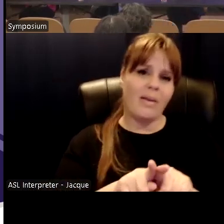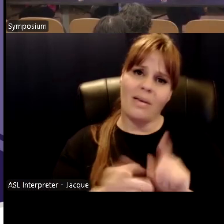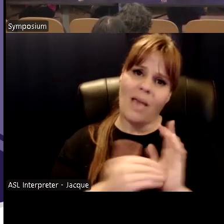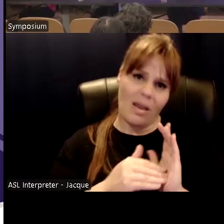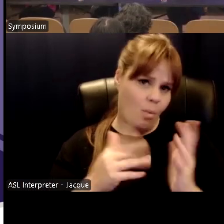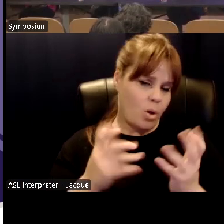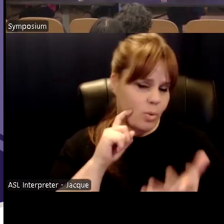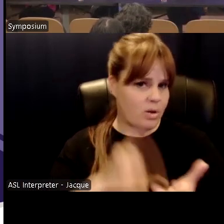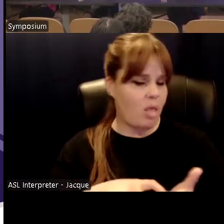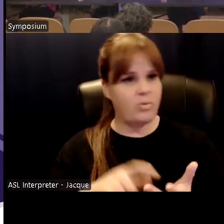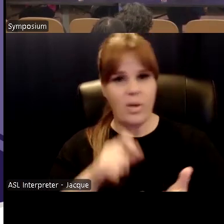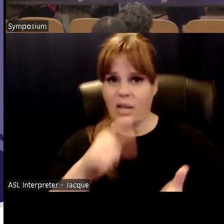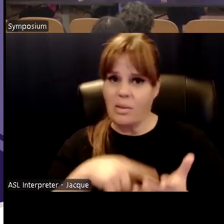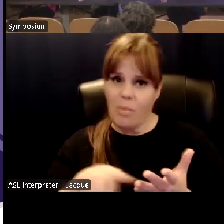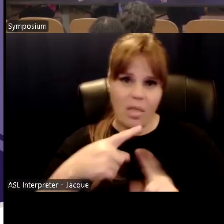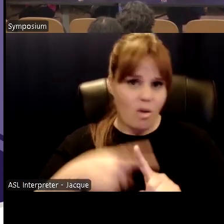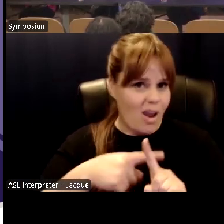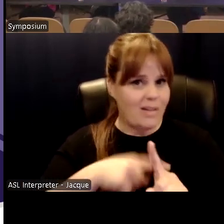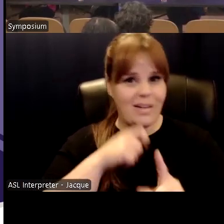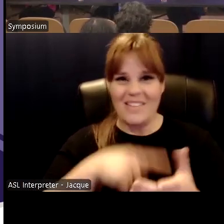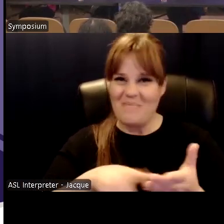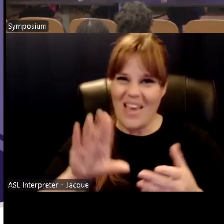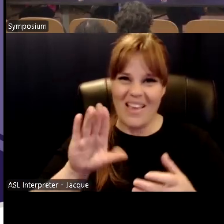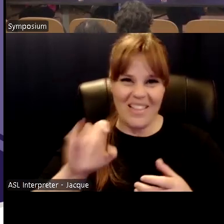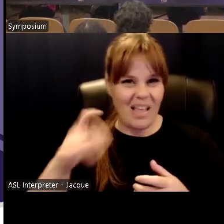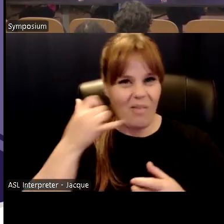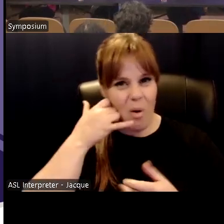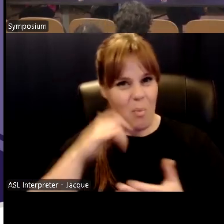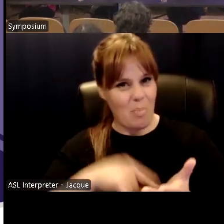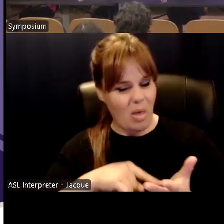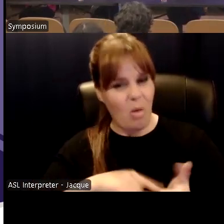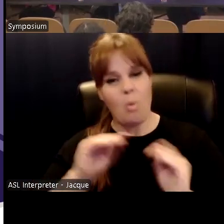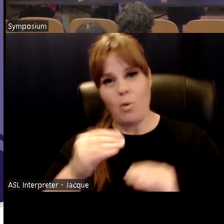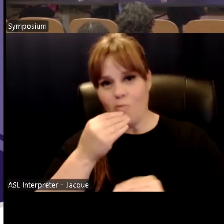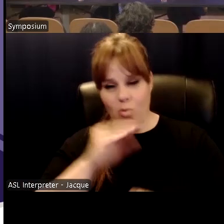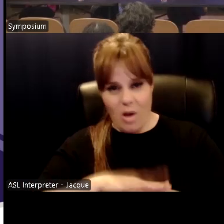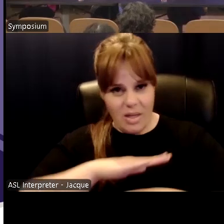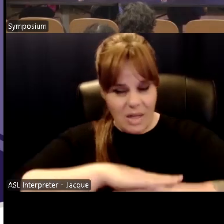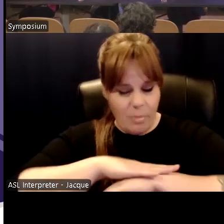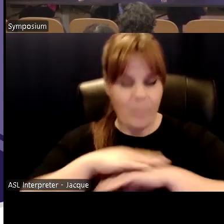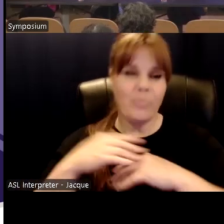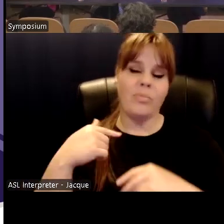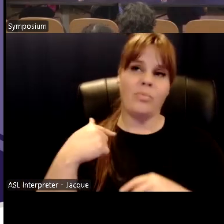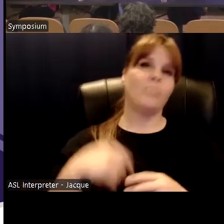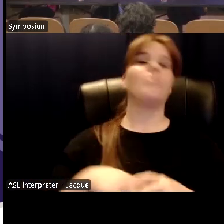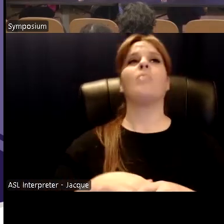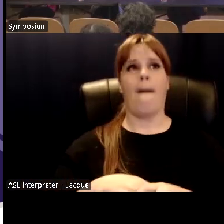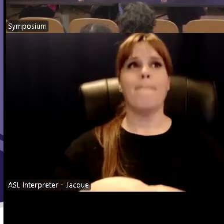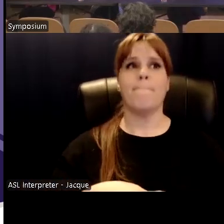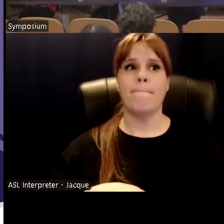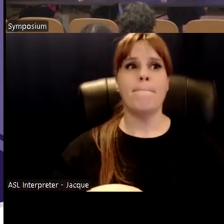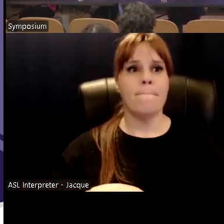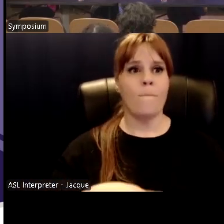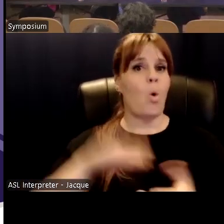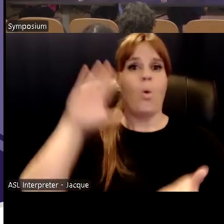This does not pay your rent or your cell phone bill or put food on the table. or relieve that huge